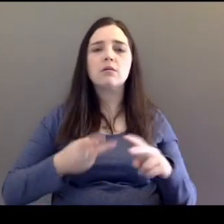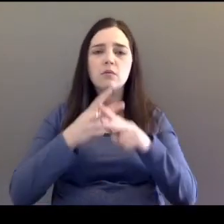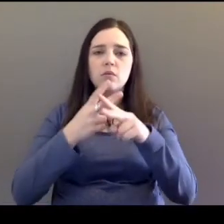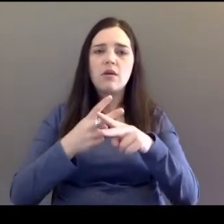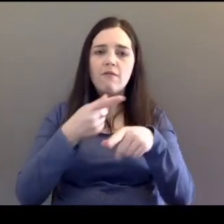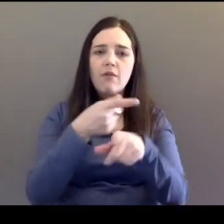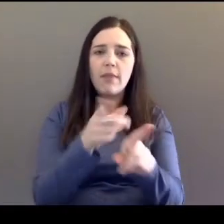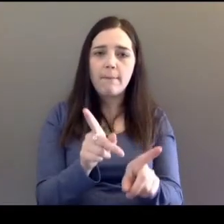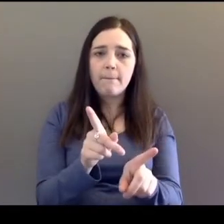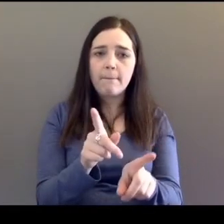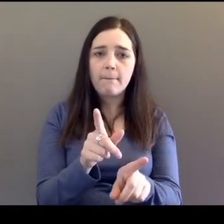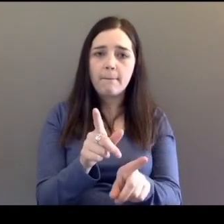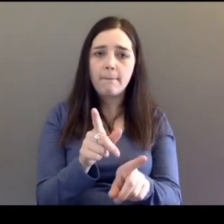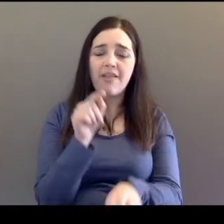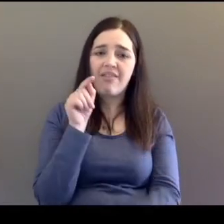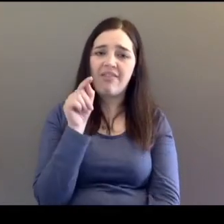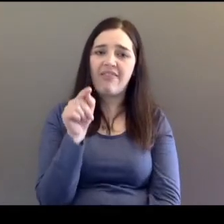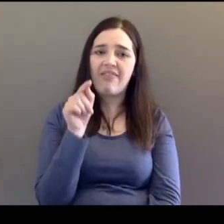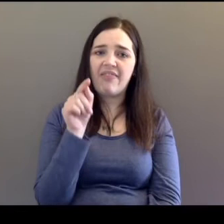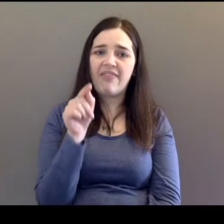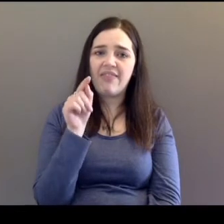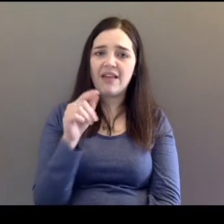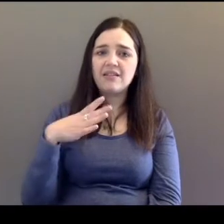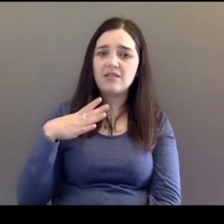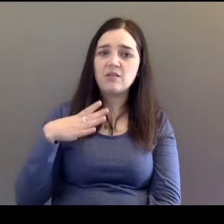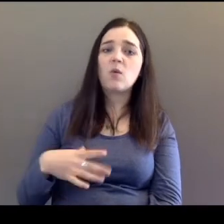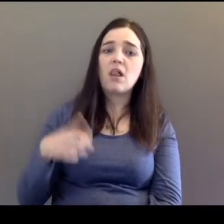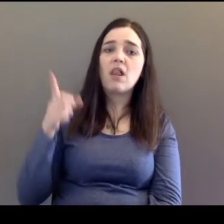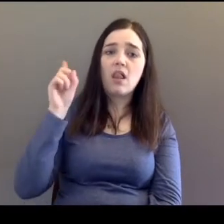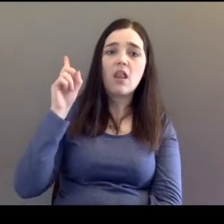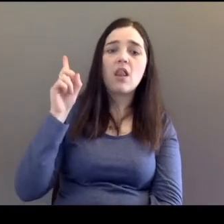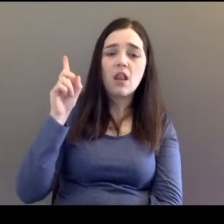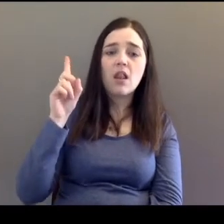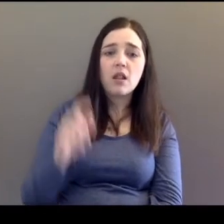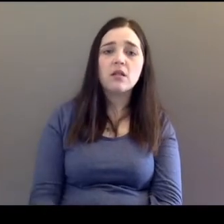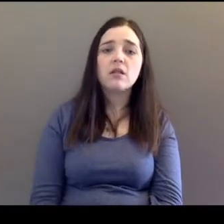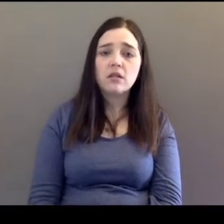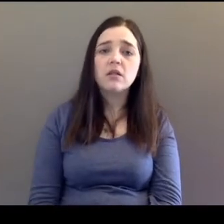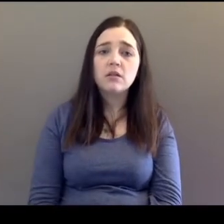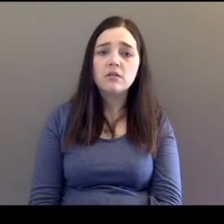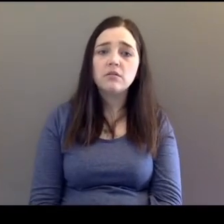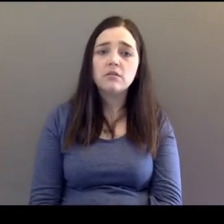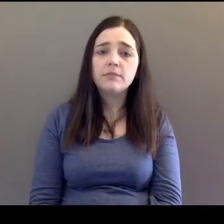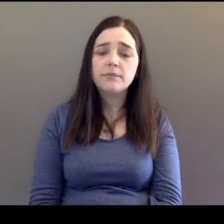them, because that is the will of our Father.